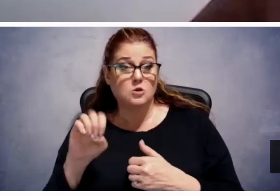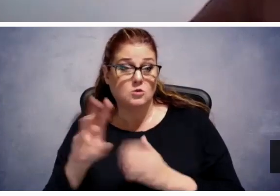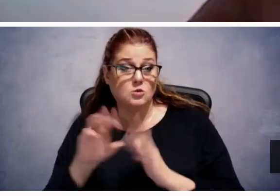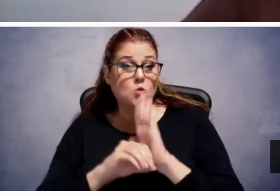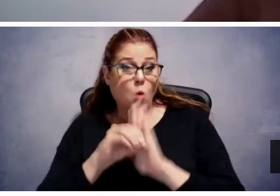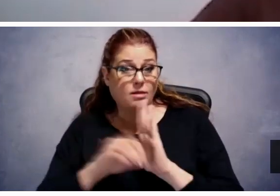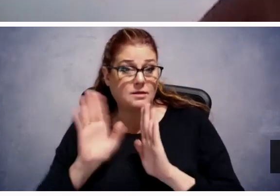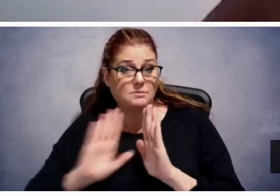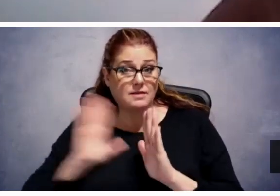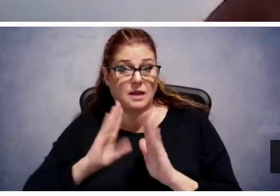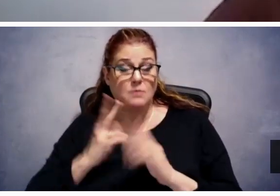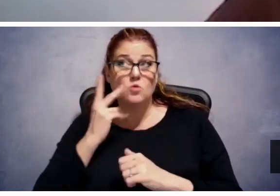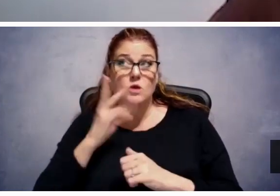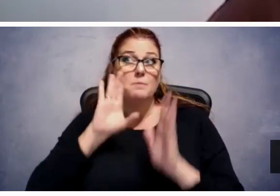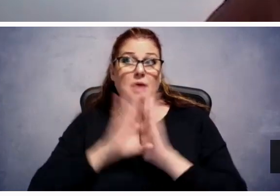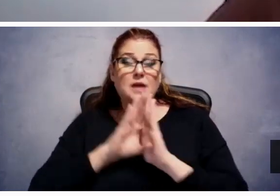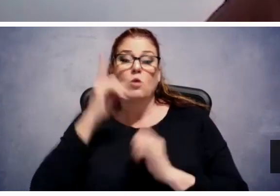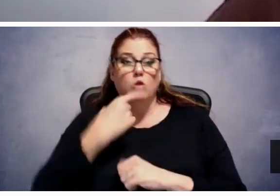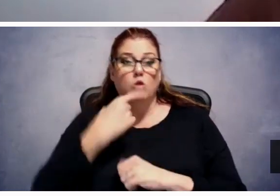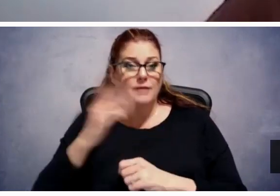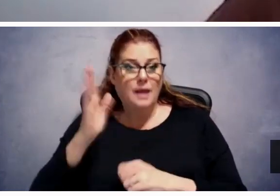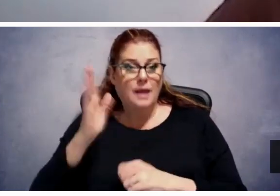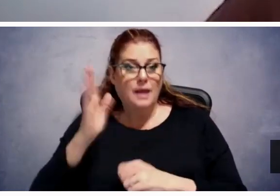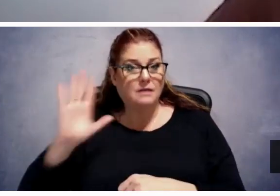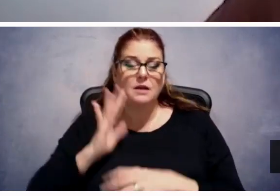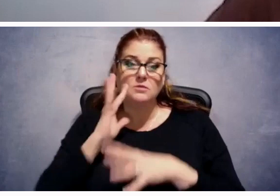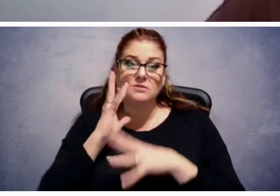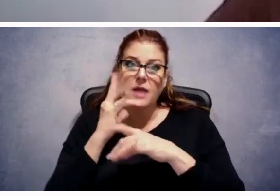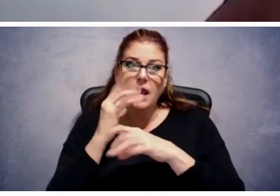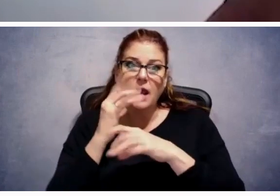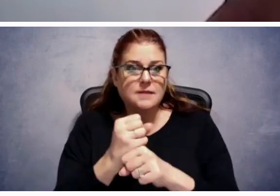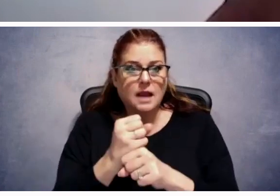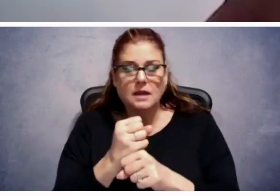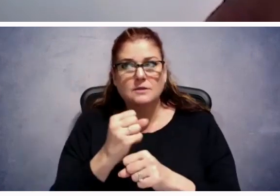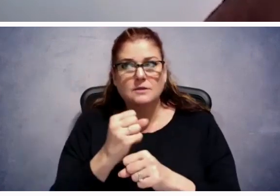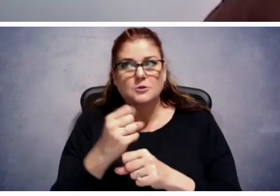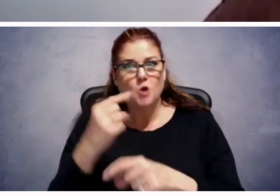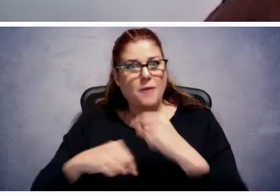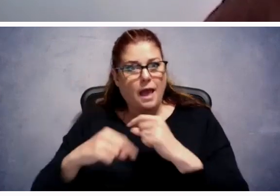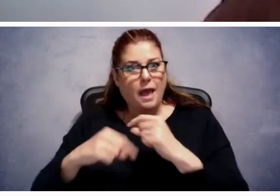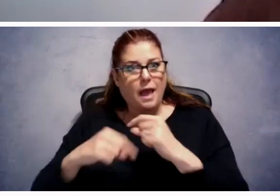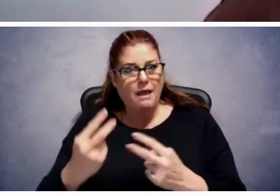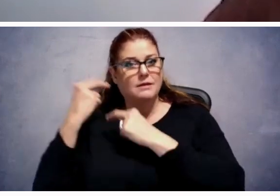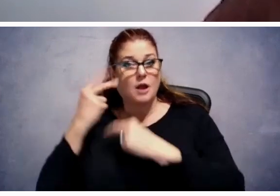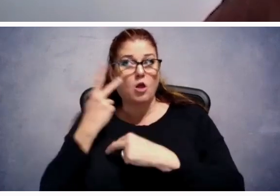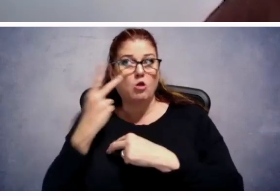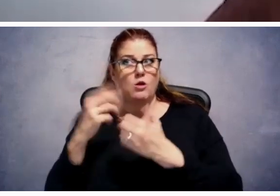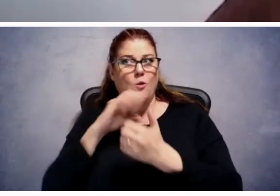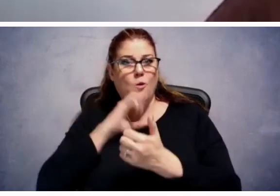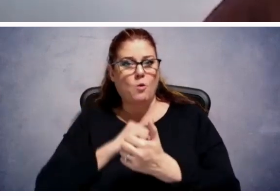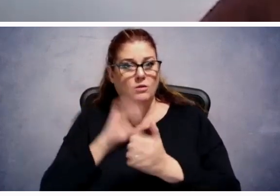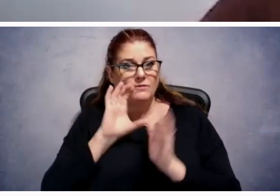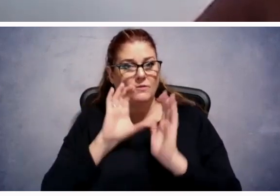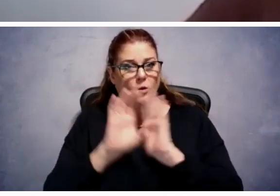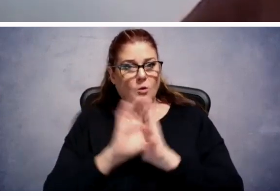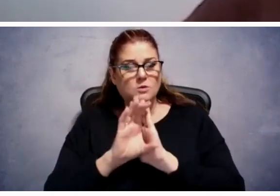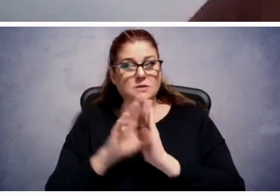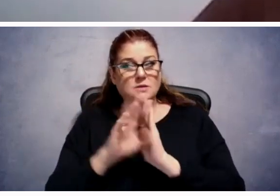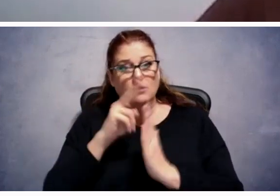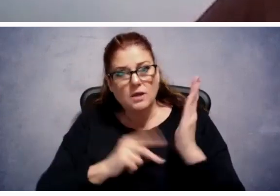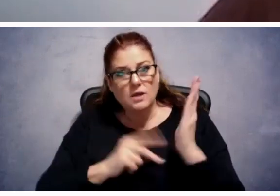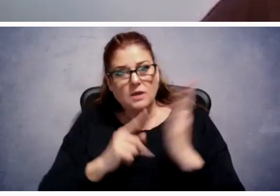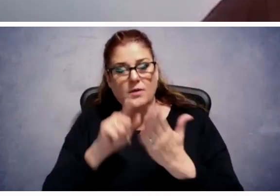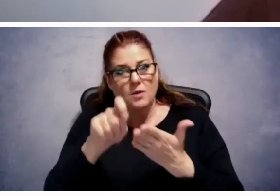looked like. And so it was really fascinating to be able to go back and look at old photos and read what they